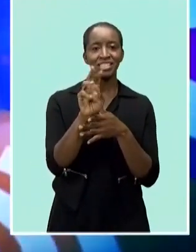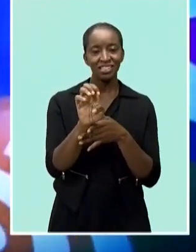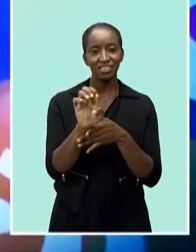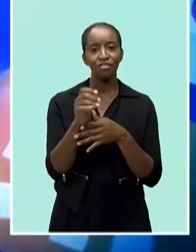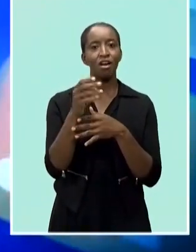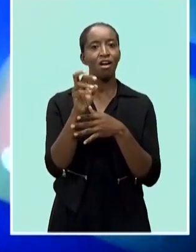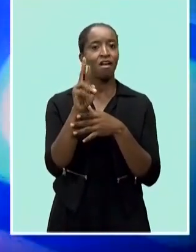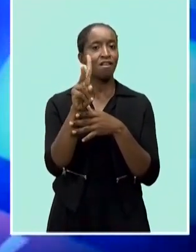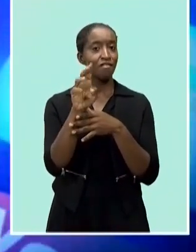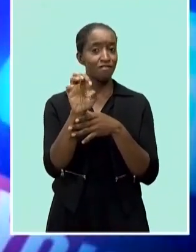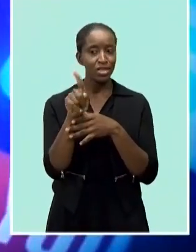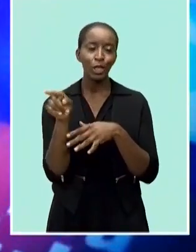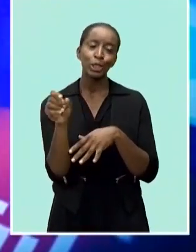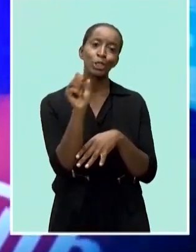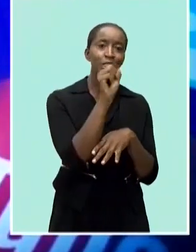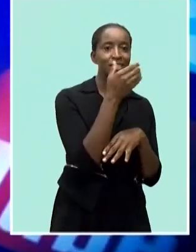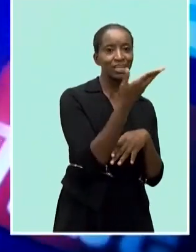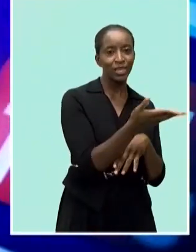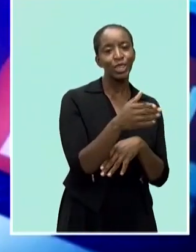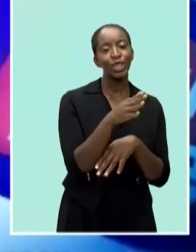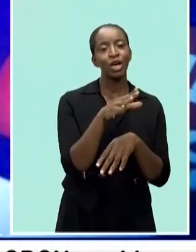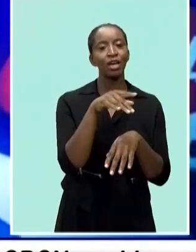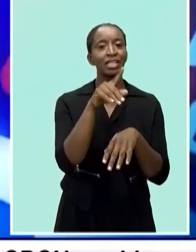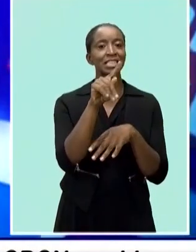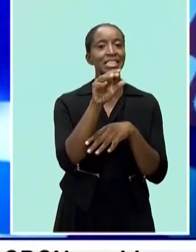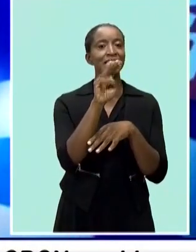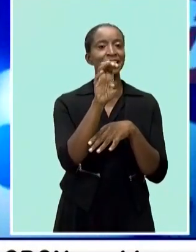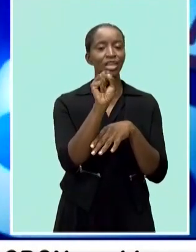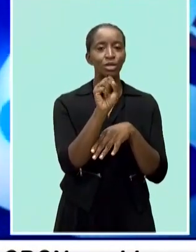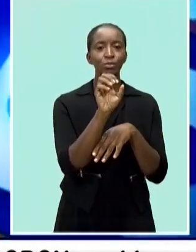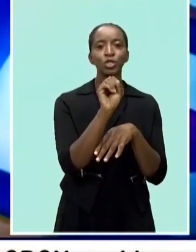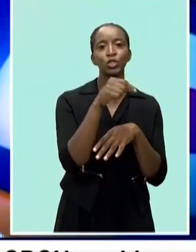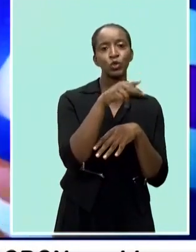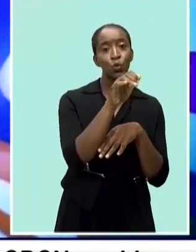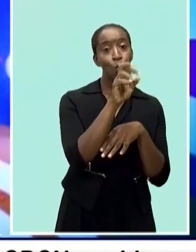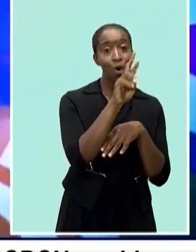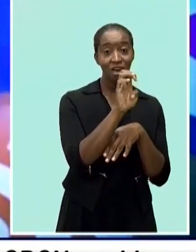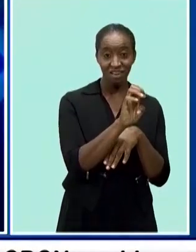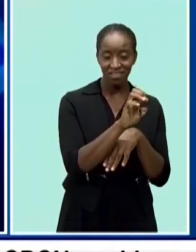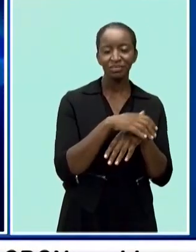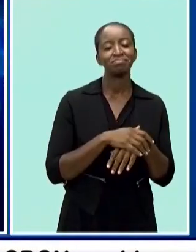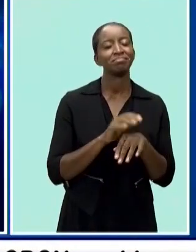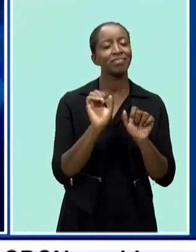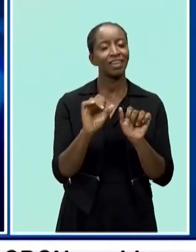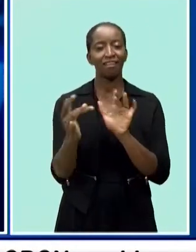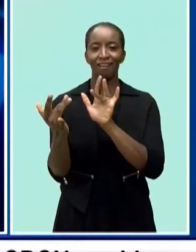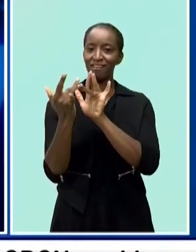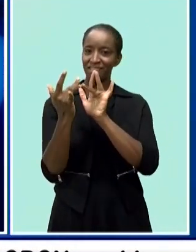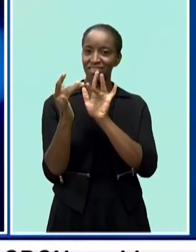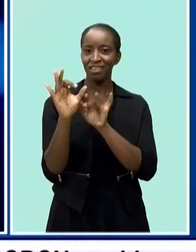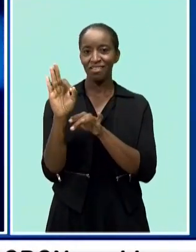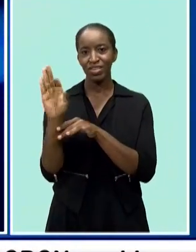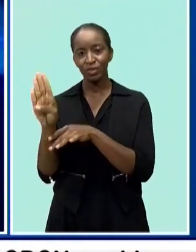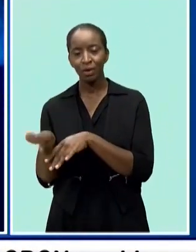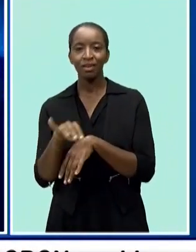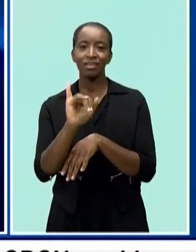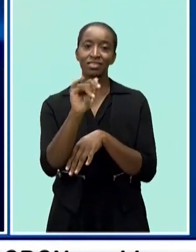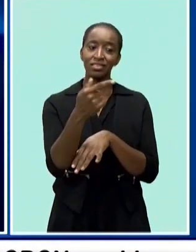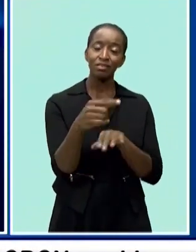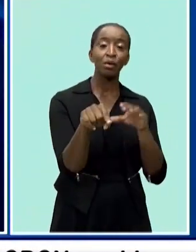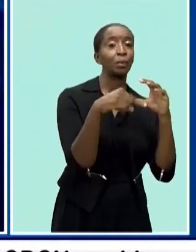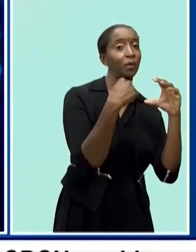Times Square. And that's what's trending for this evening. You can find us easily on Facebook, Instagram, and by email. Lisa, do you